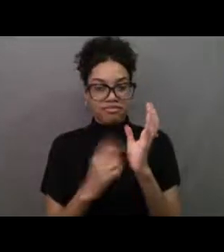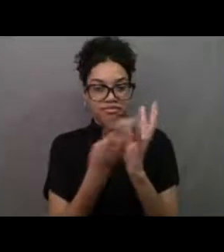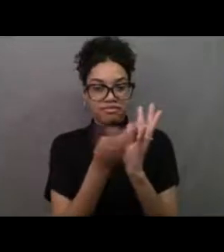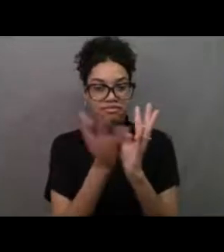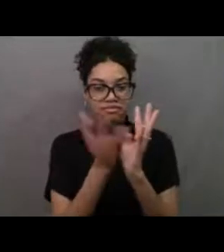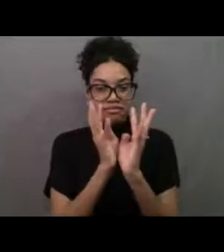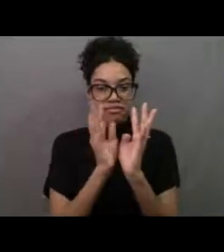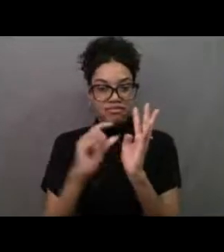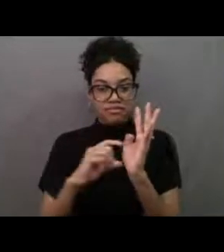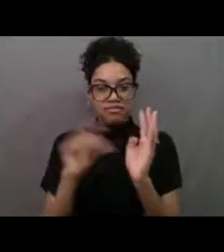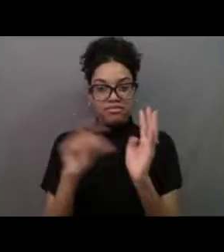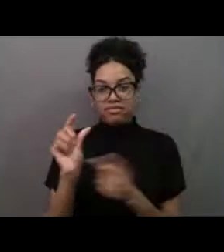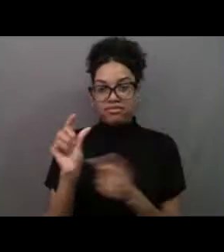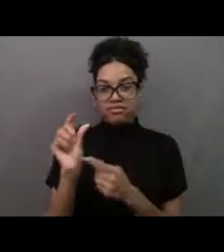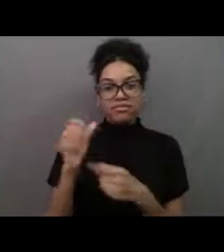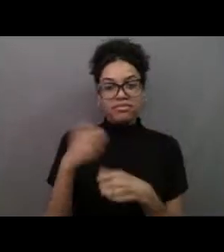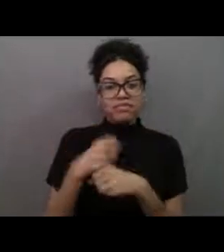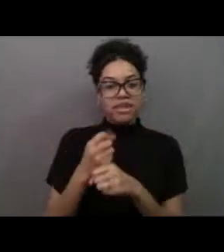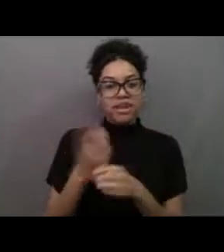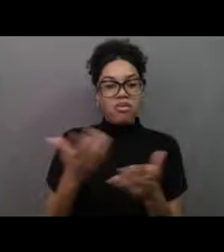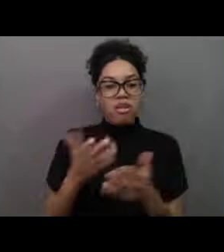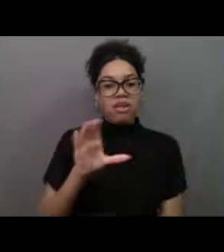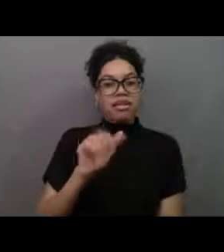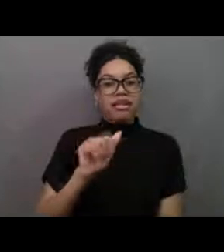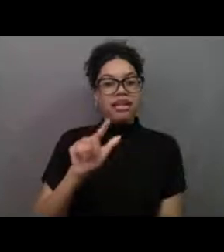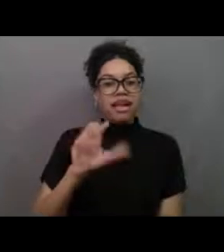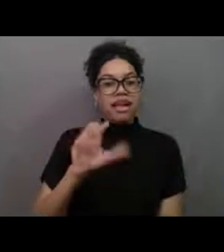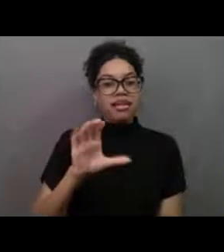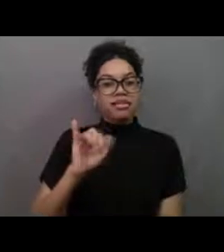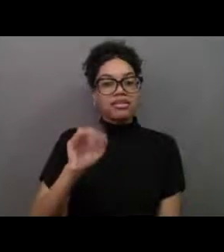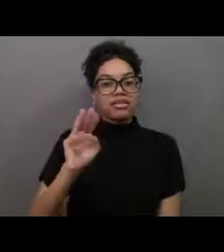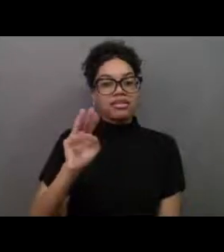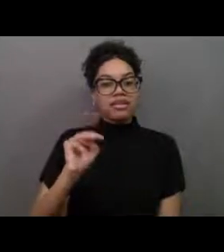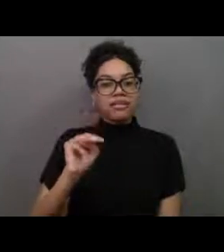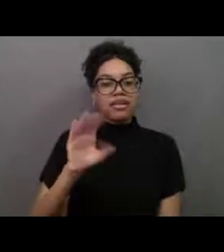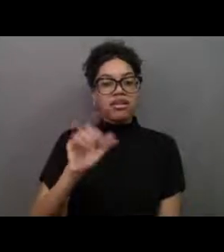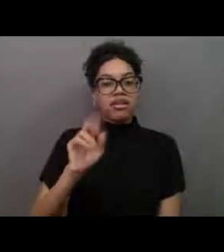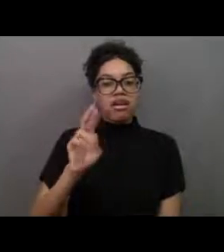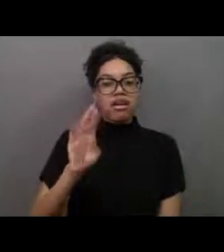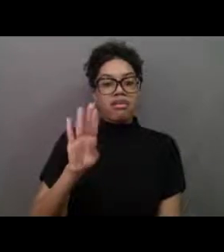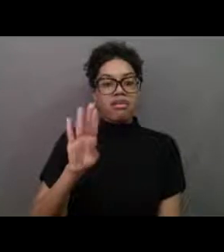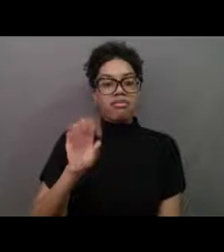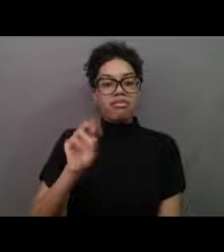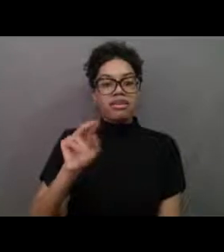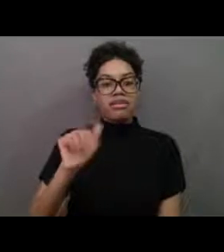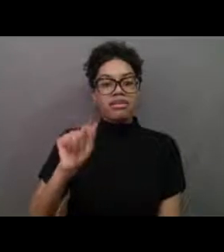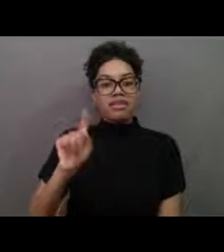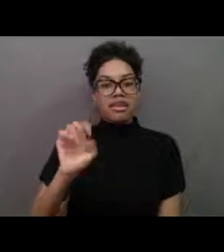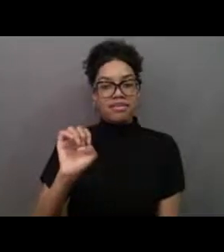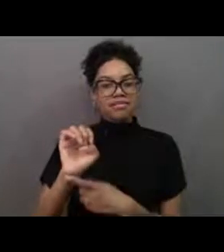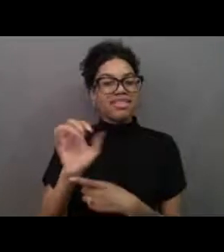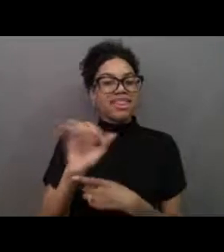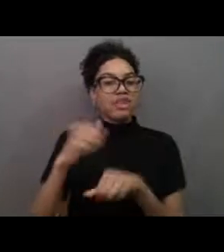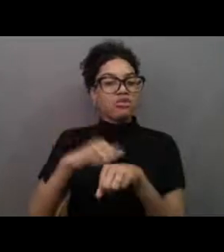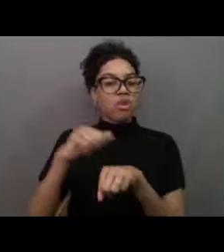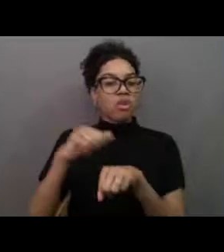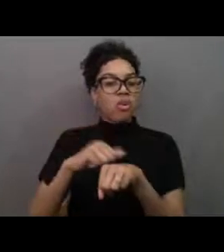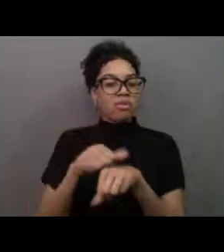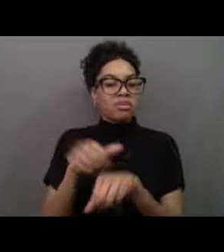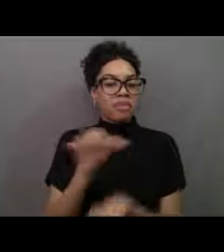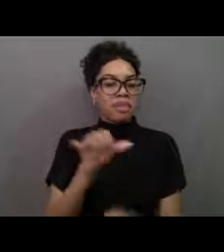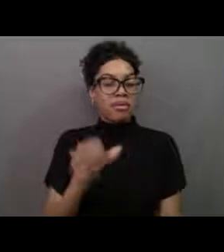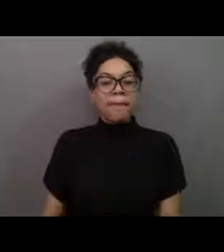skeleton is made of calcium carbonate, which is kind of like limestone, that the polyps create. If you look at the diagram on the right, you can see they build it